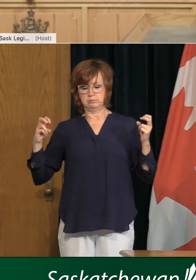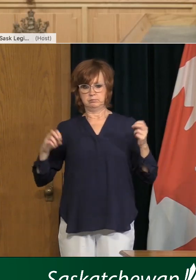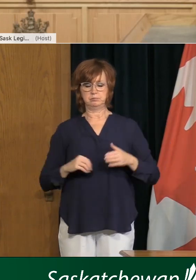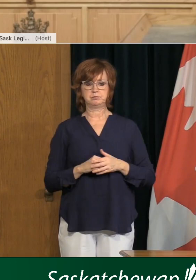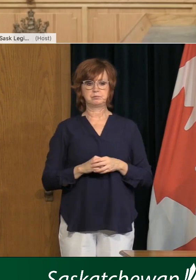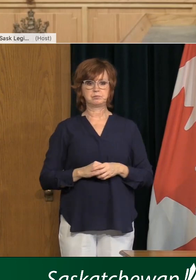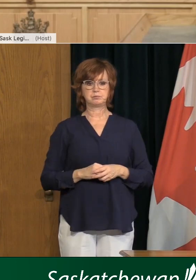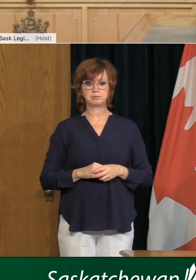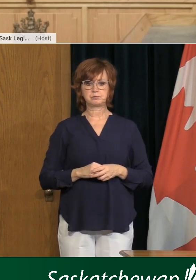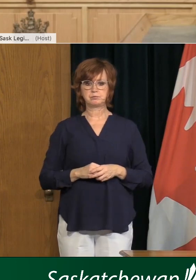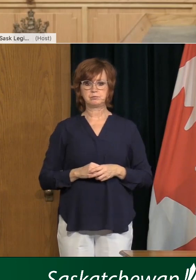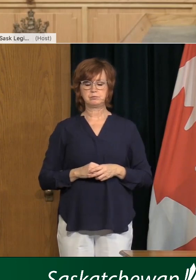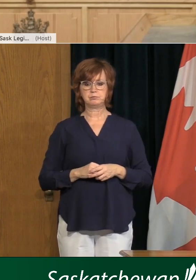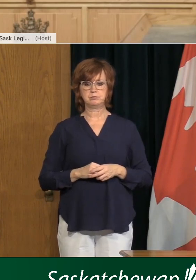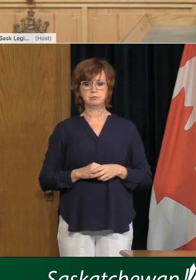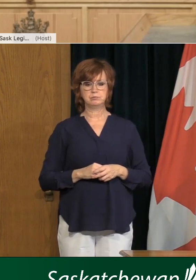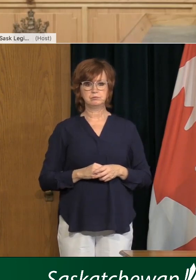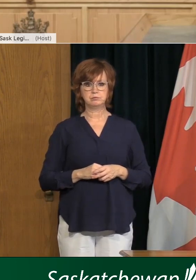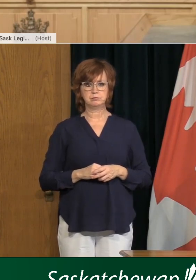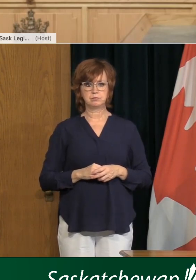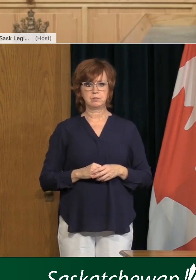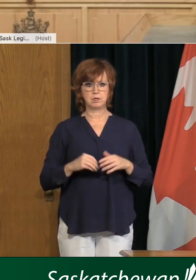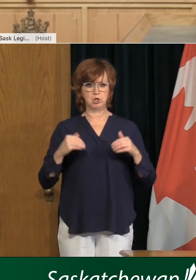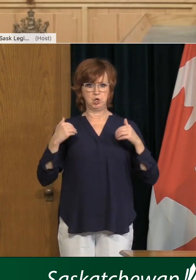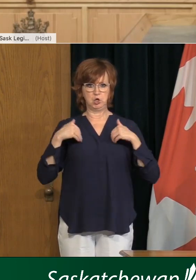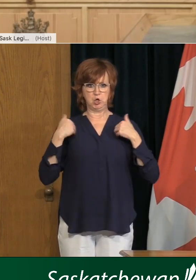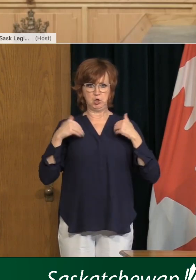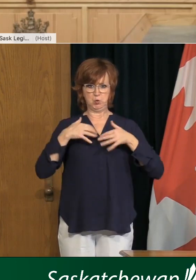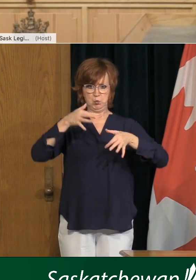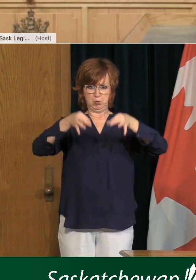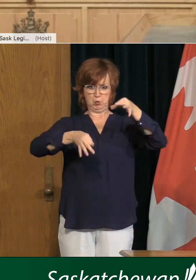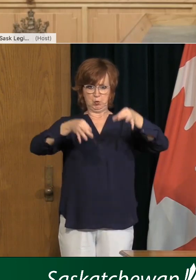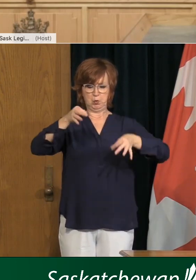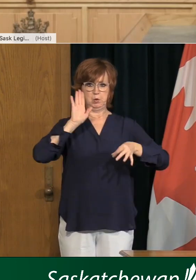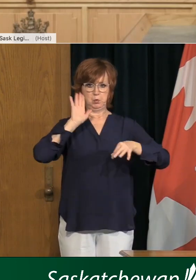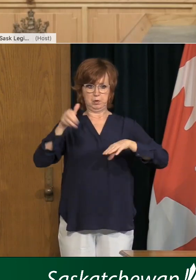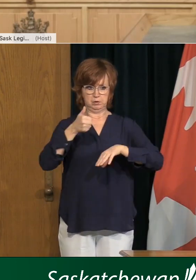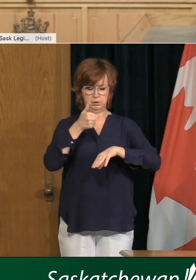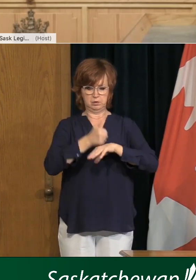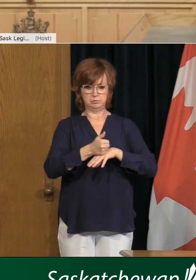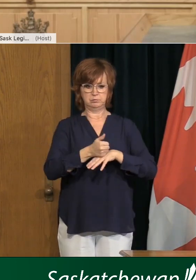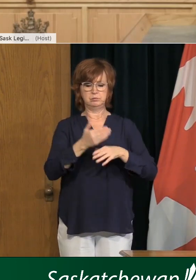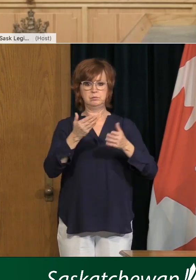for courts or youth courts will also resume, as will the reopening of mental